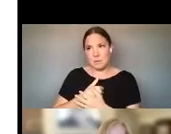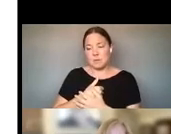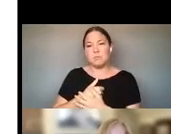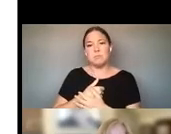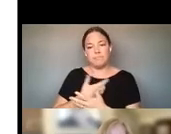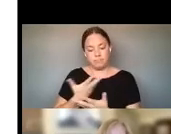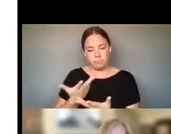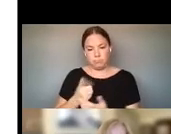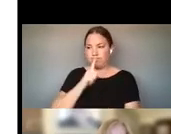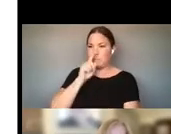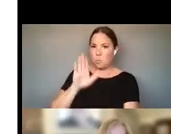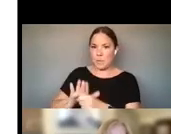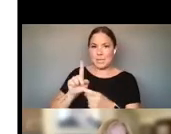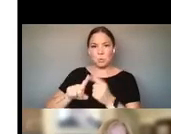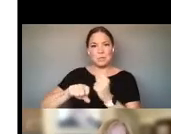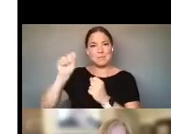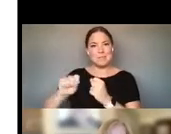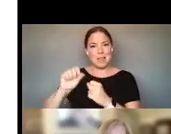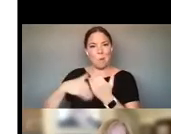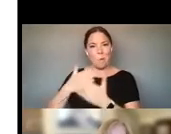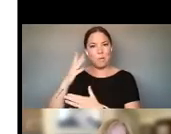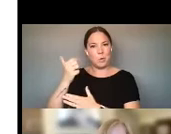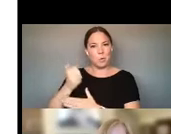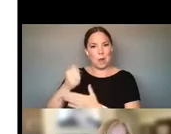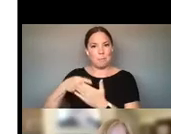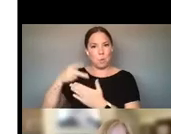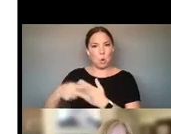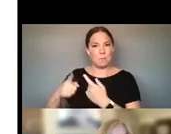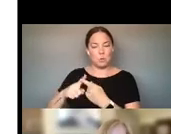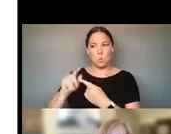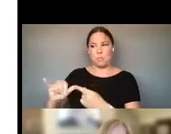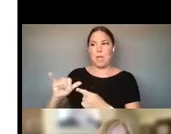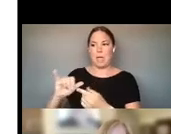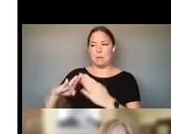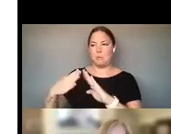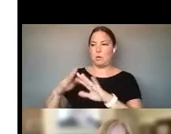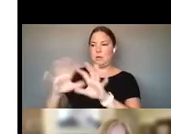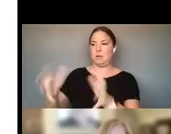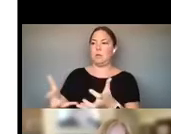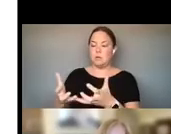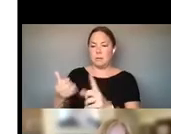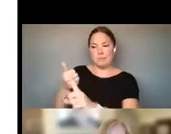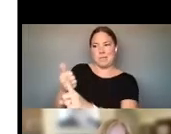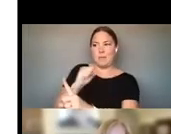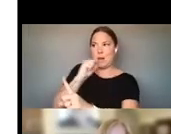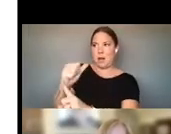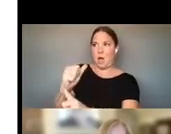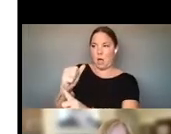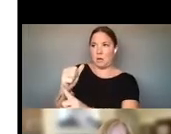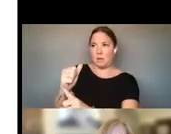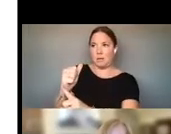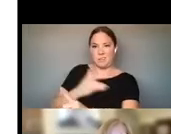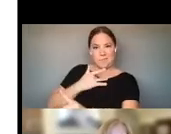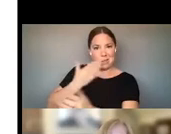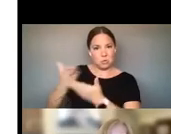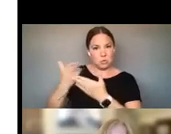to extending all of our grant programs to communities that, um, that have not, uh, been or felt served